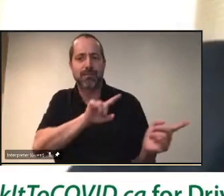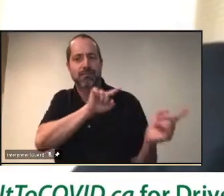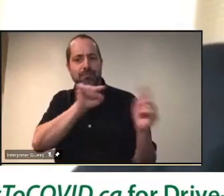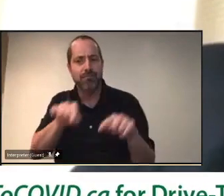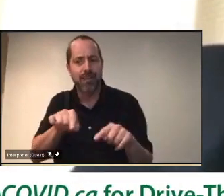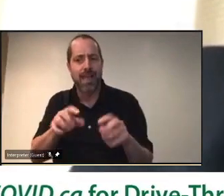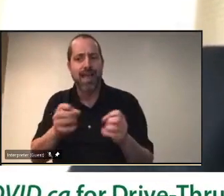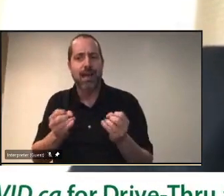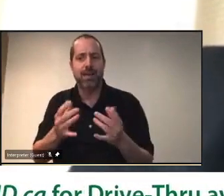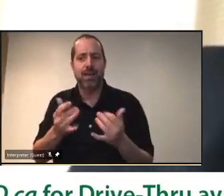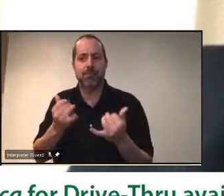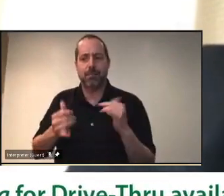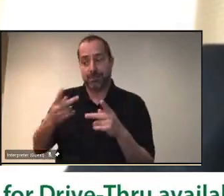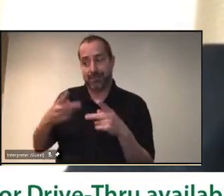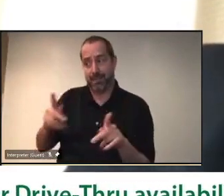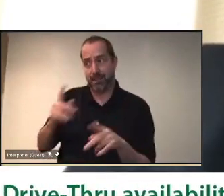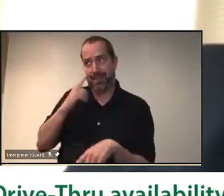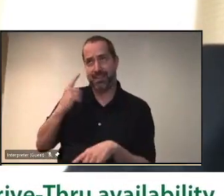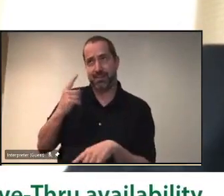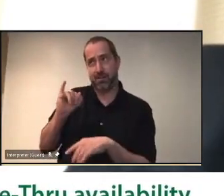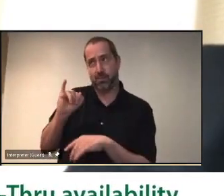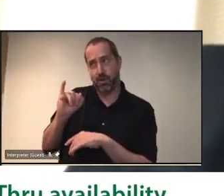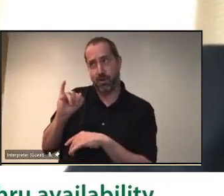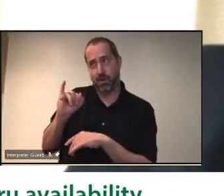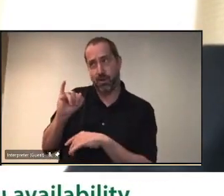ICU but I believe there had been more than that to begin with